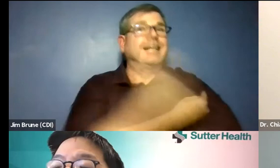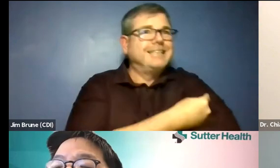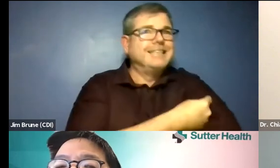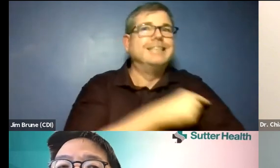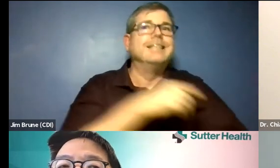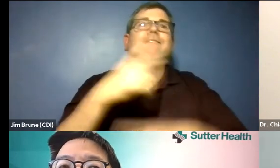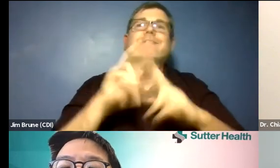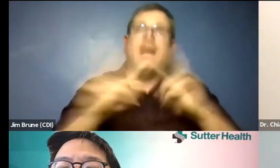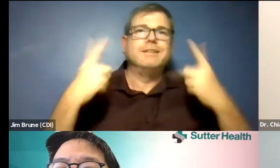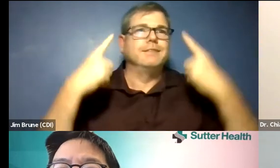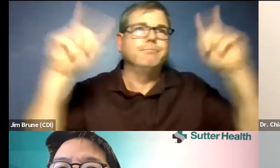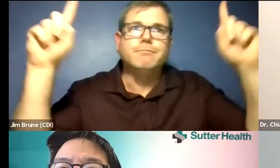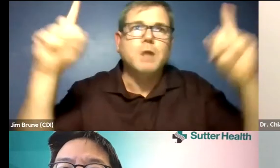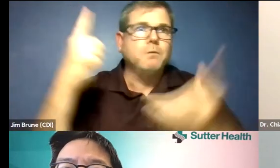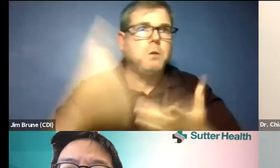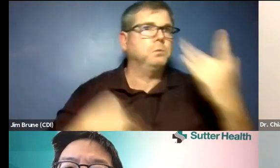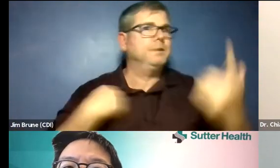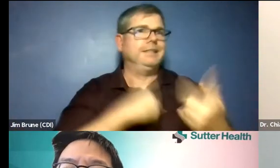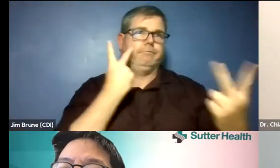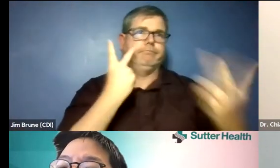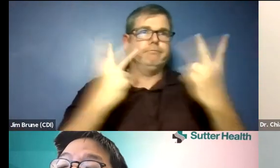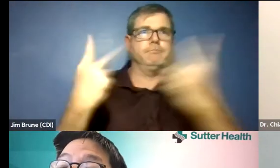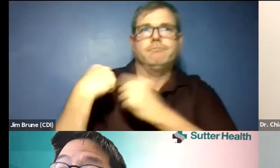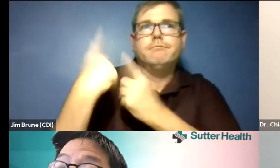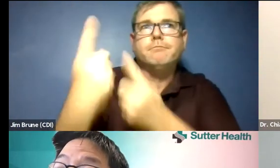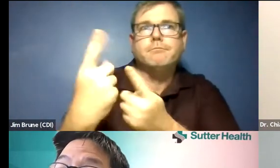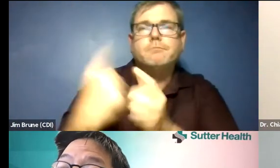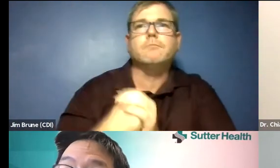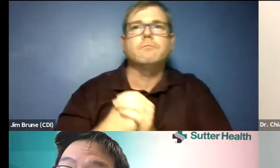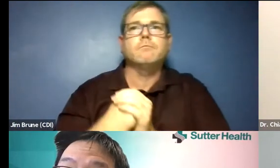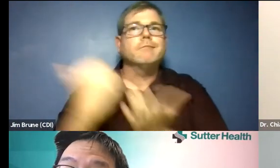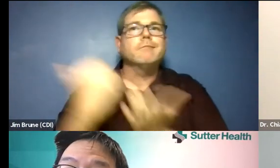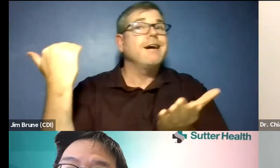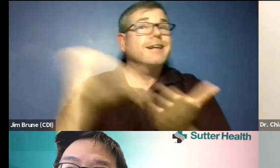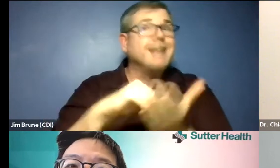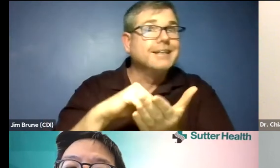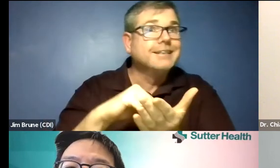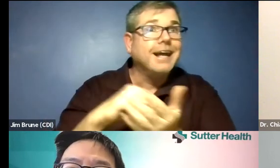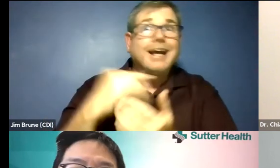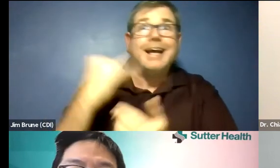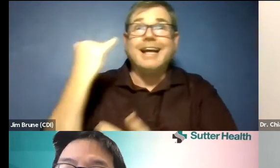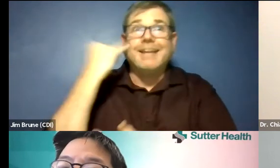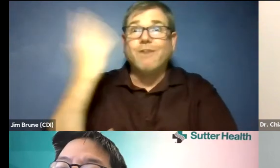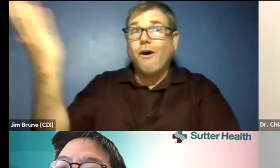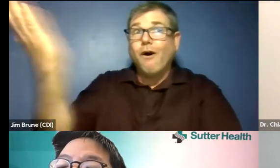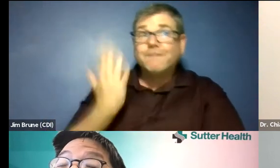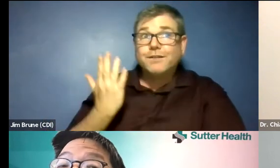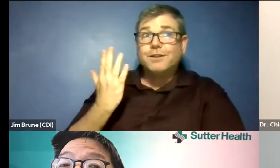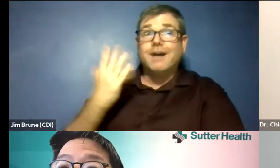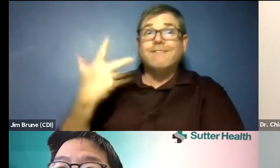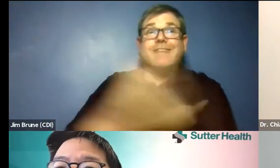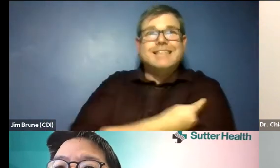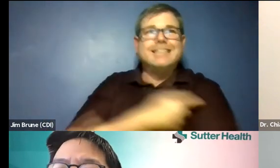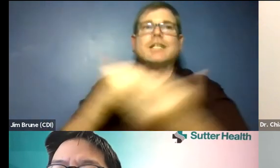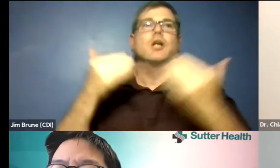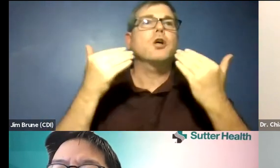the community. So again, the goal is get the vaccine as soon as you can when it's your turn, and encourage your friends and your family